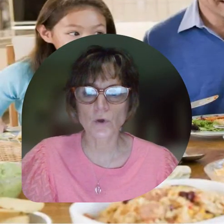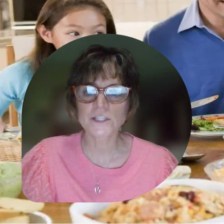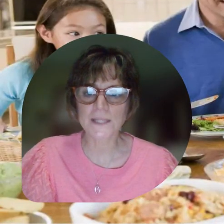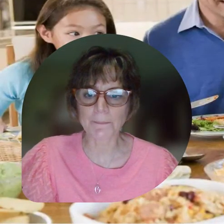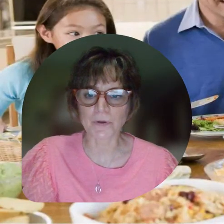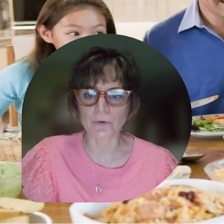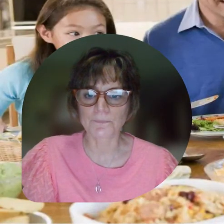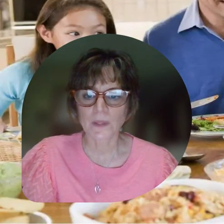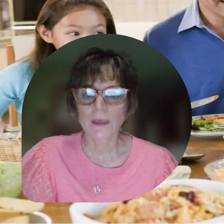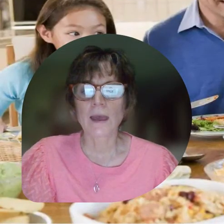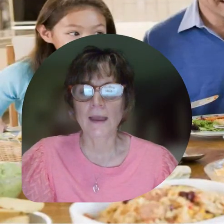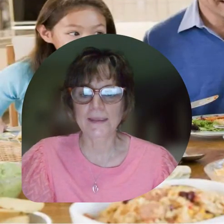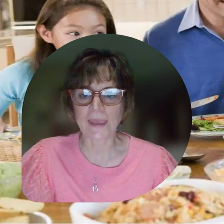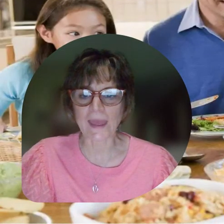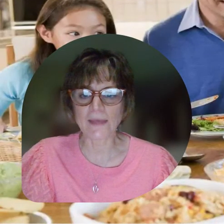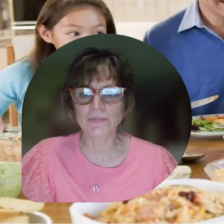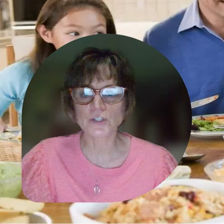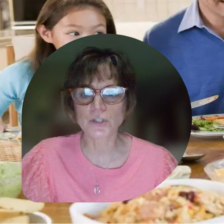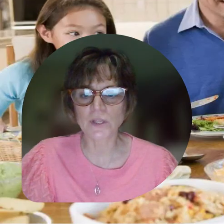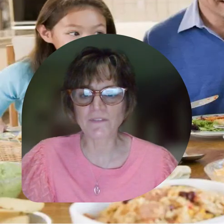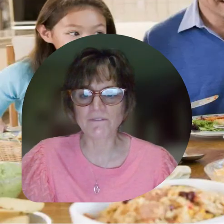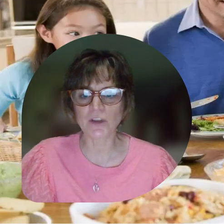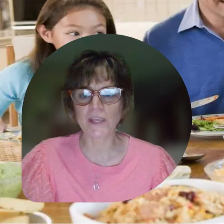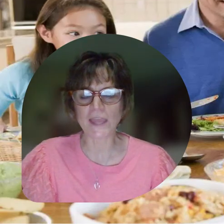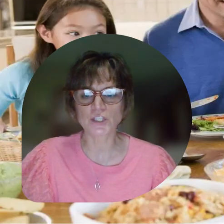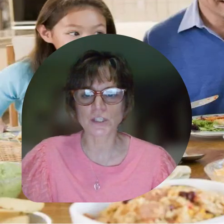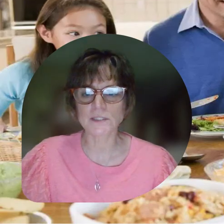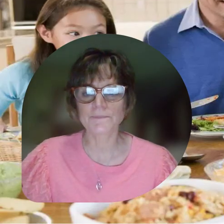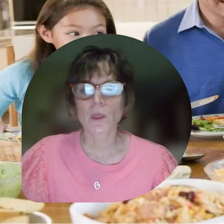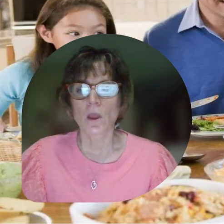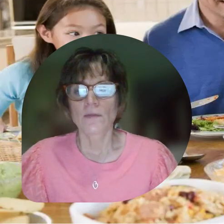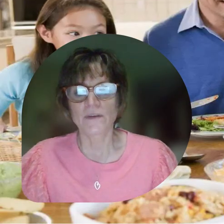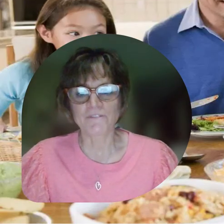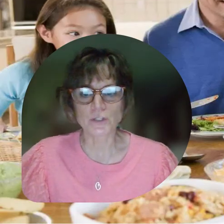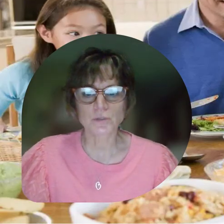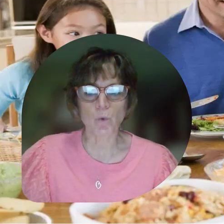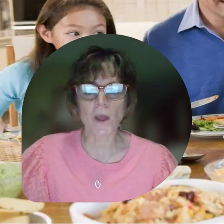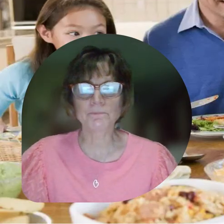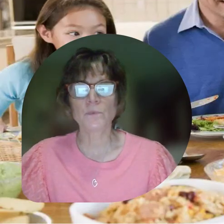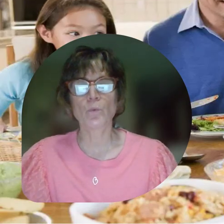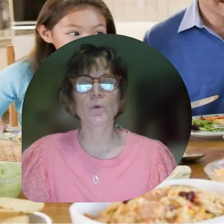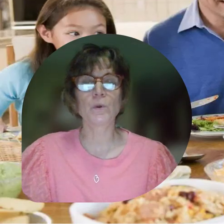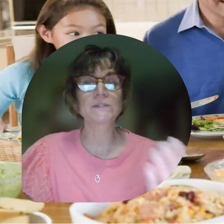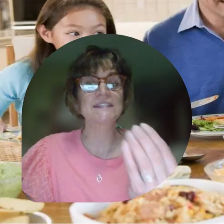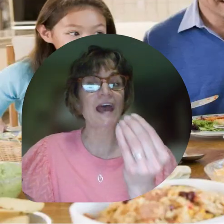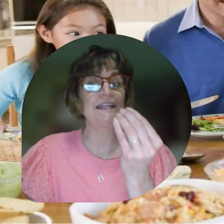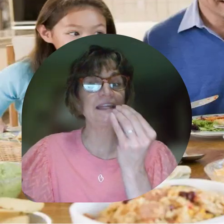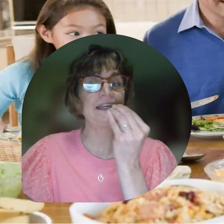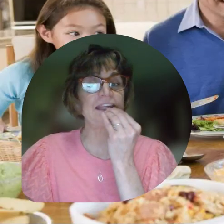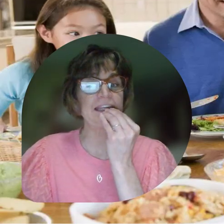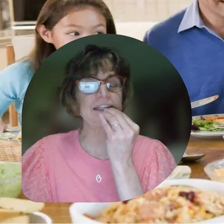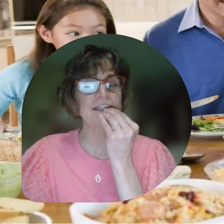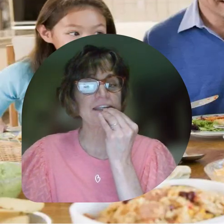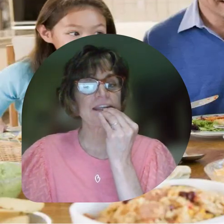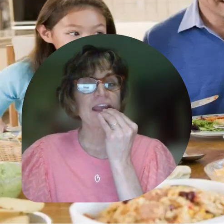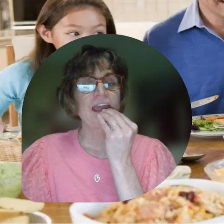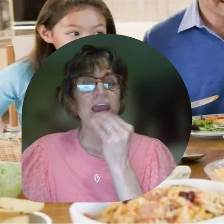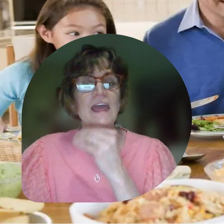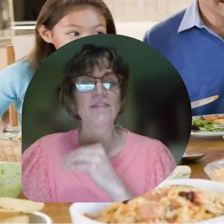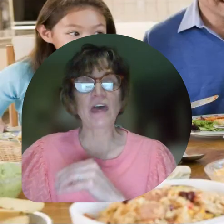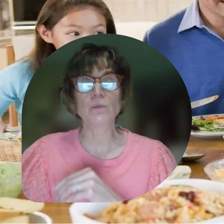Dinner or supper. Again, there are 2 different variations. The first one, where we would sign